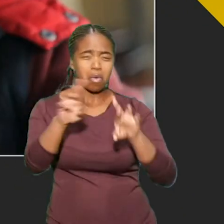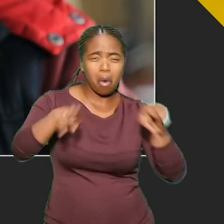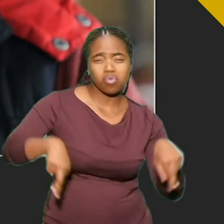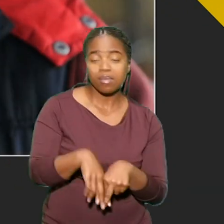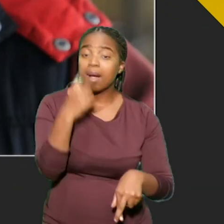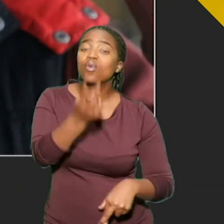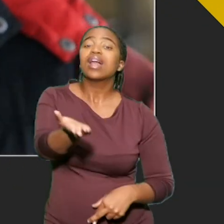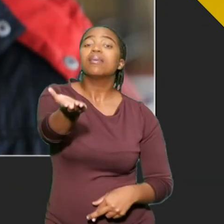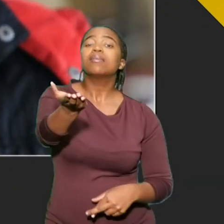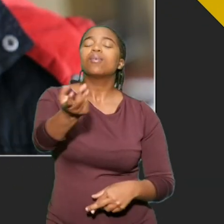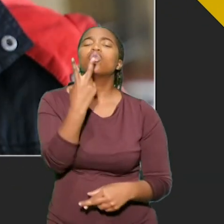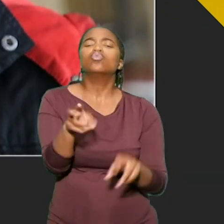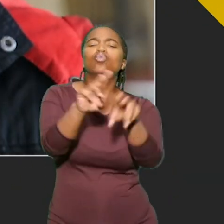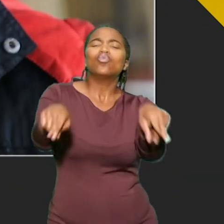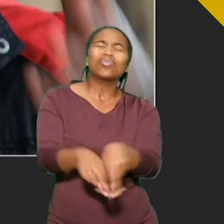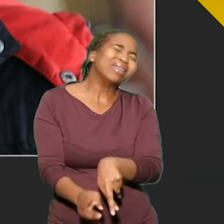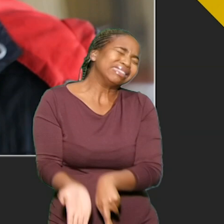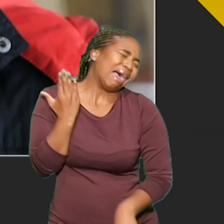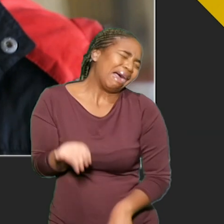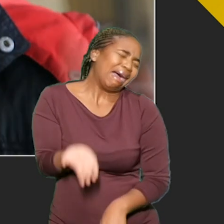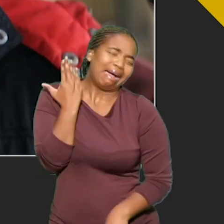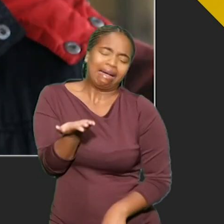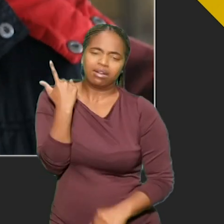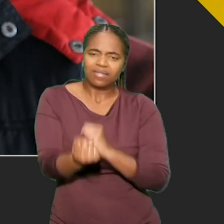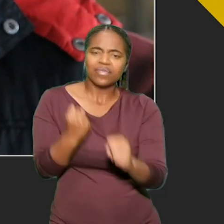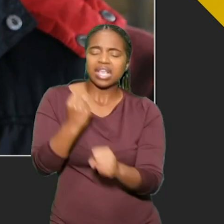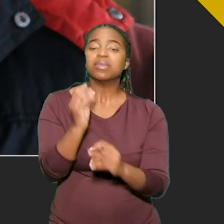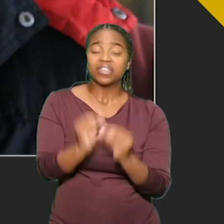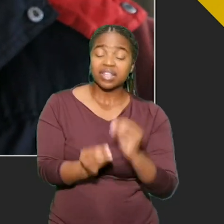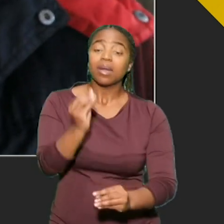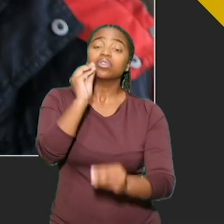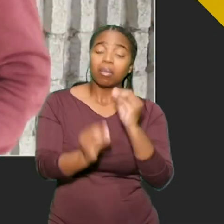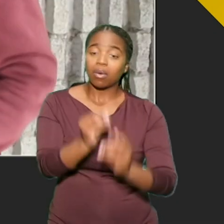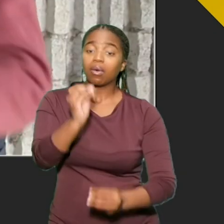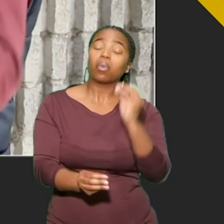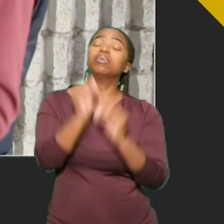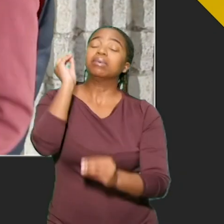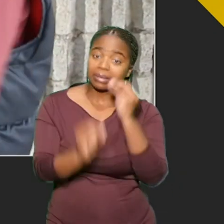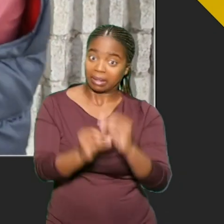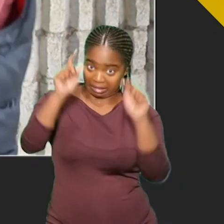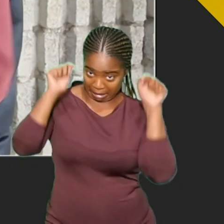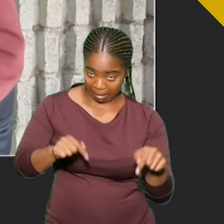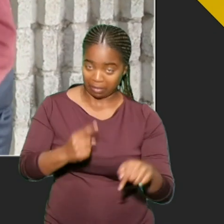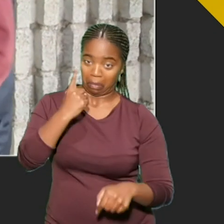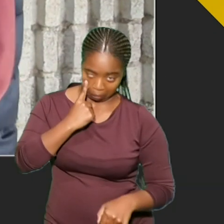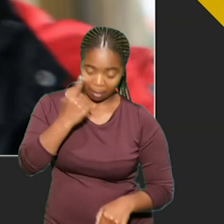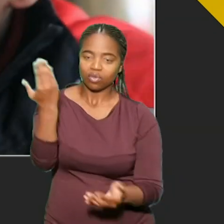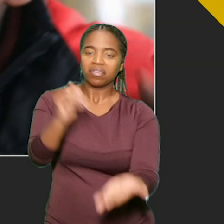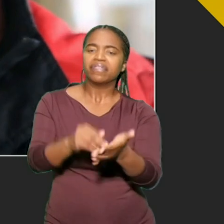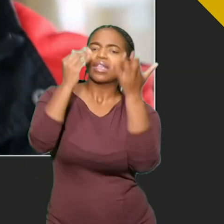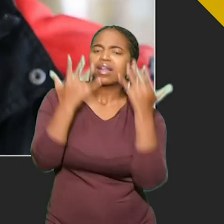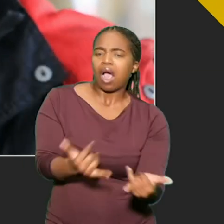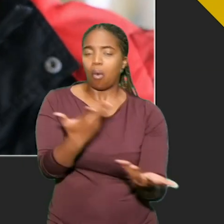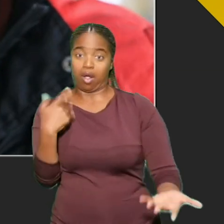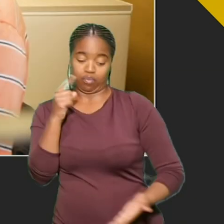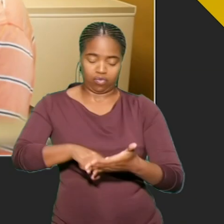lapha ekhaya uthuroom wahlala nini lo othuroom bekubethi bazowakha namanje bazofika ke manje ngoba sebefuna